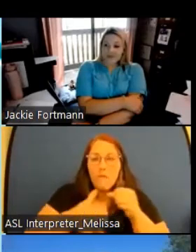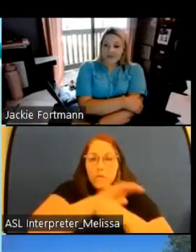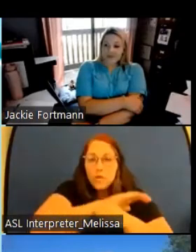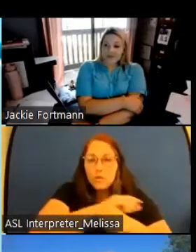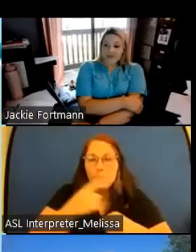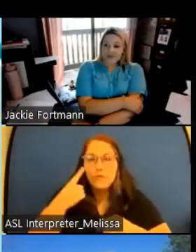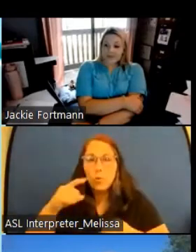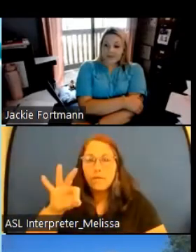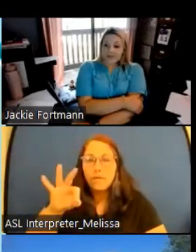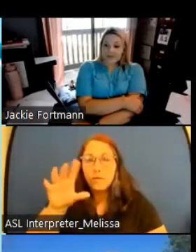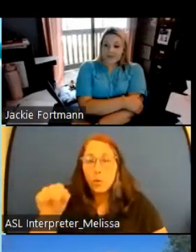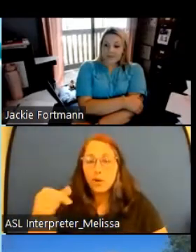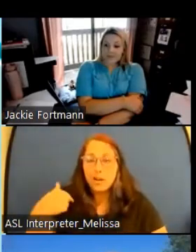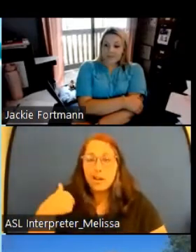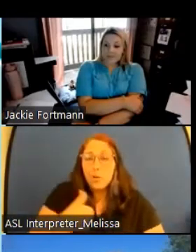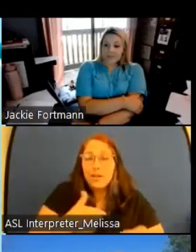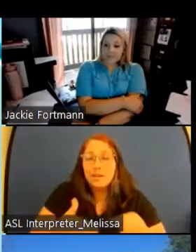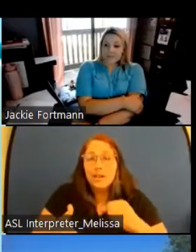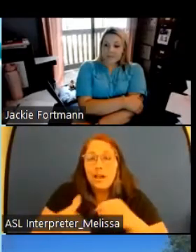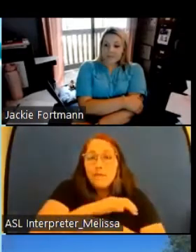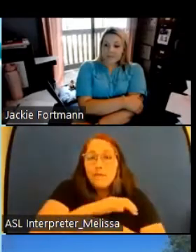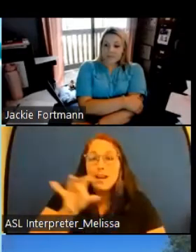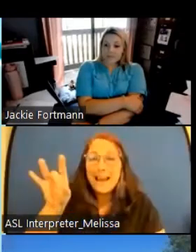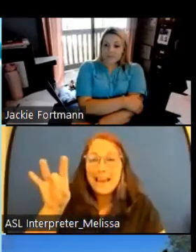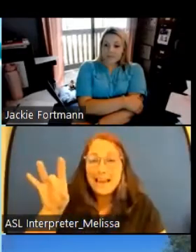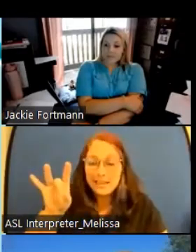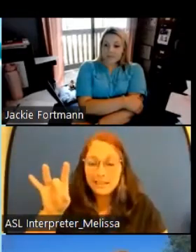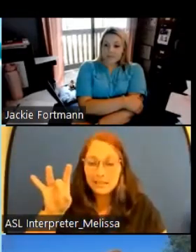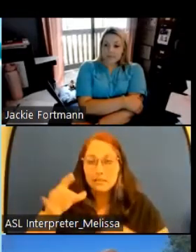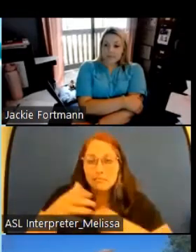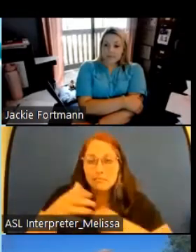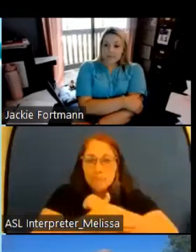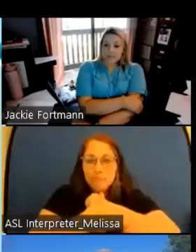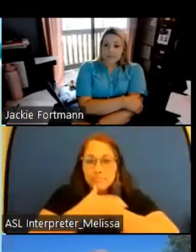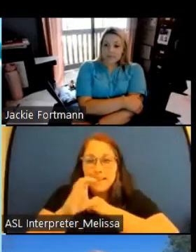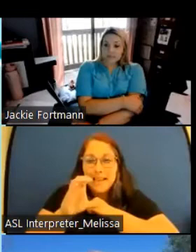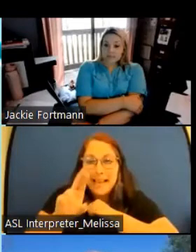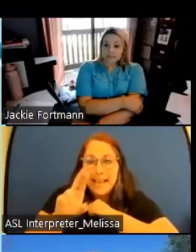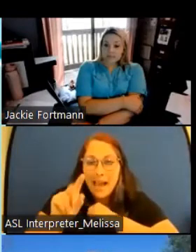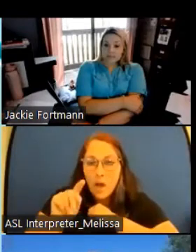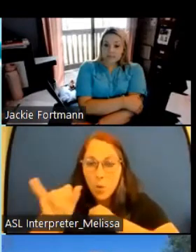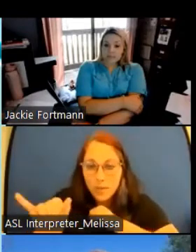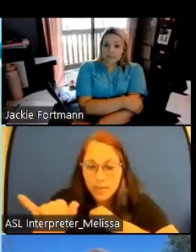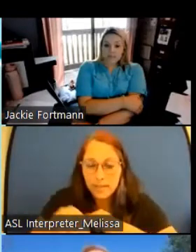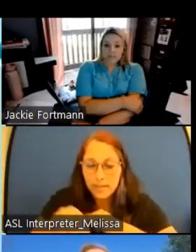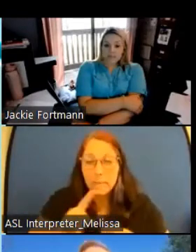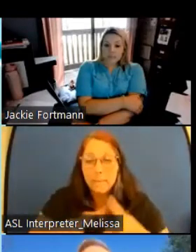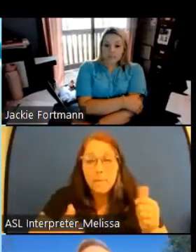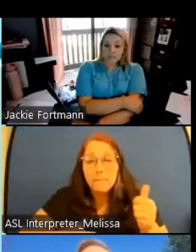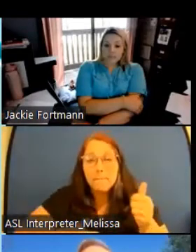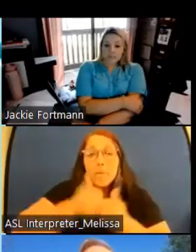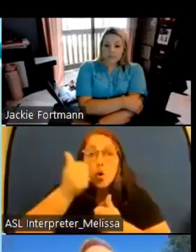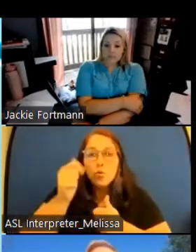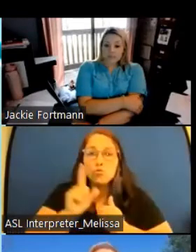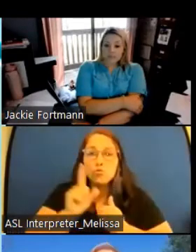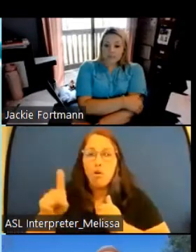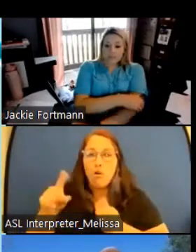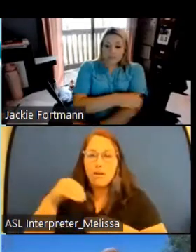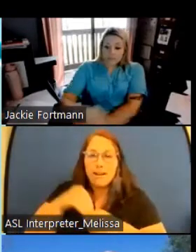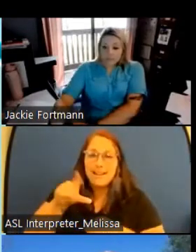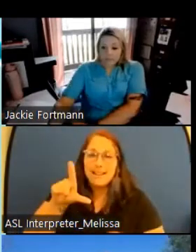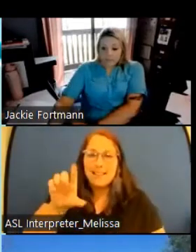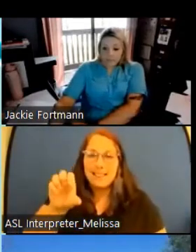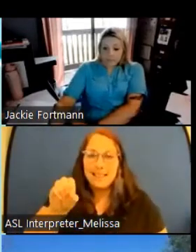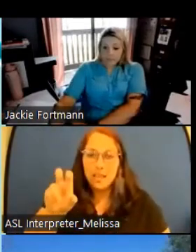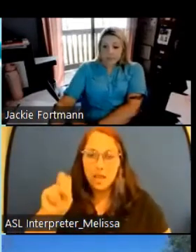8 counties. However, the majority of individuals who are experiencing homelessness are located within the Leon County,